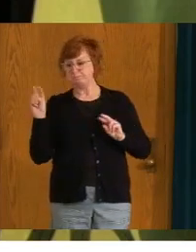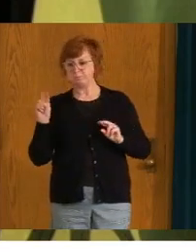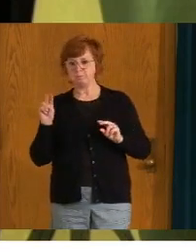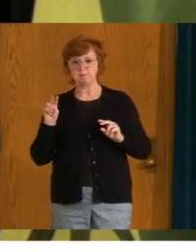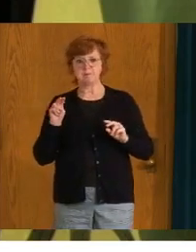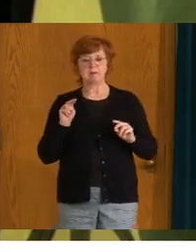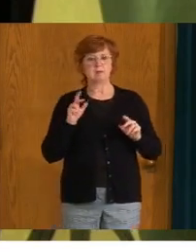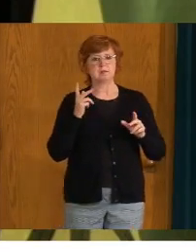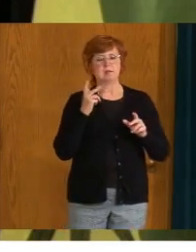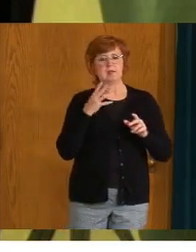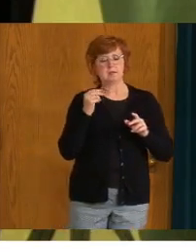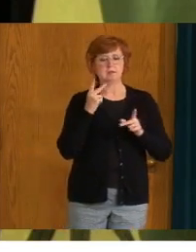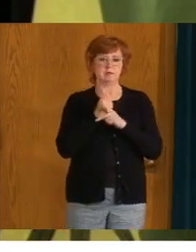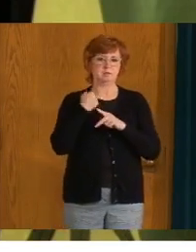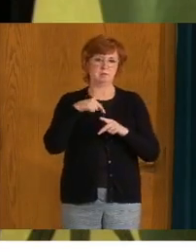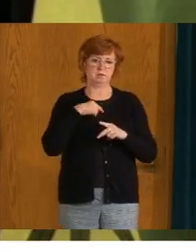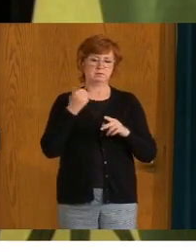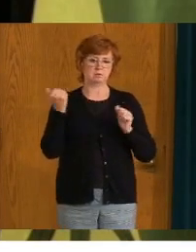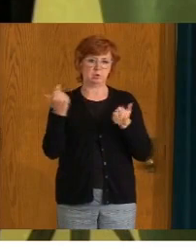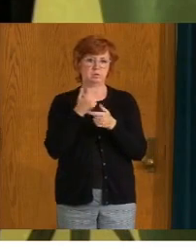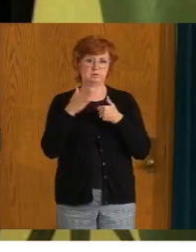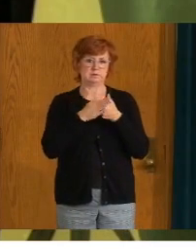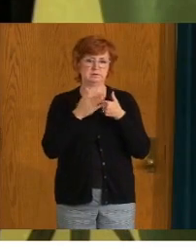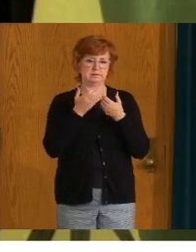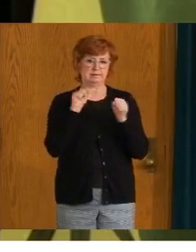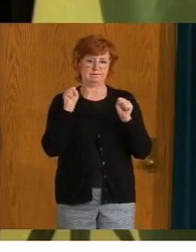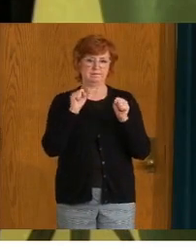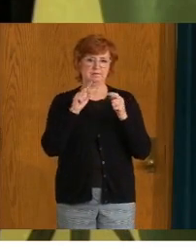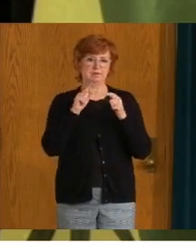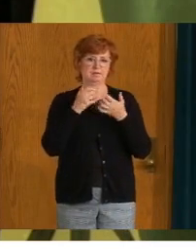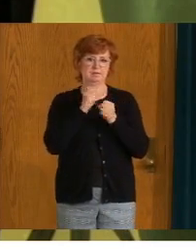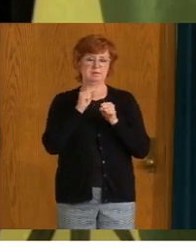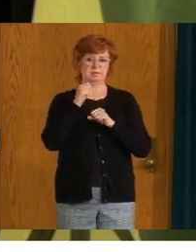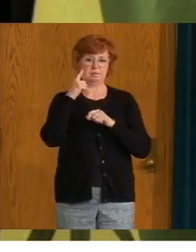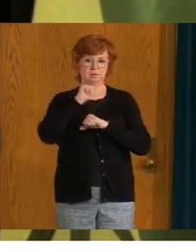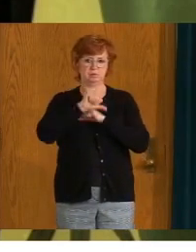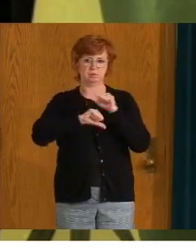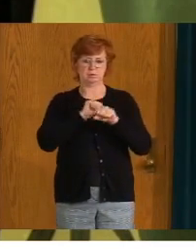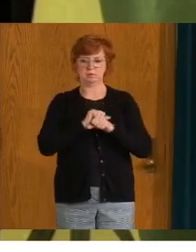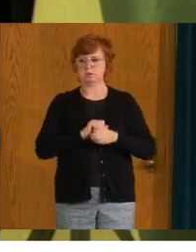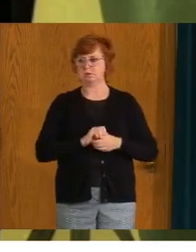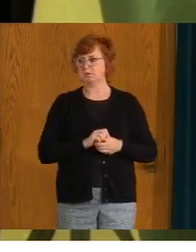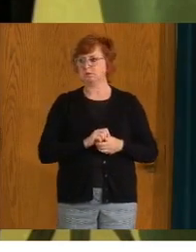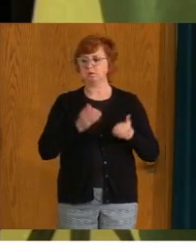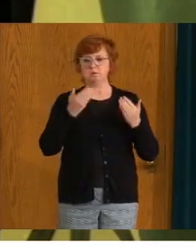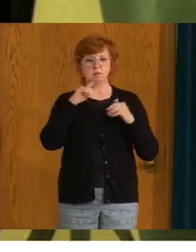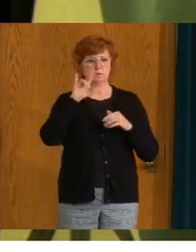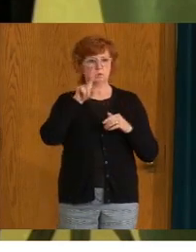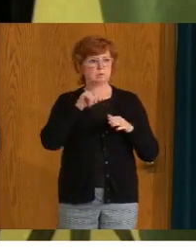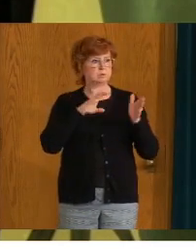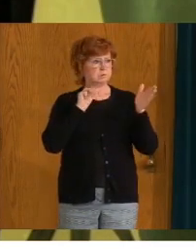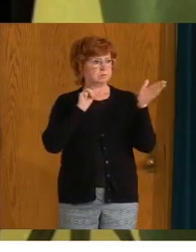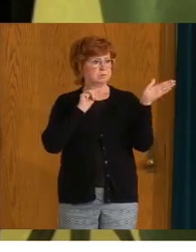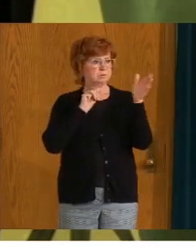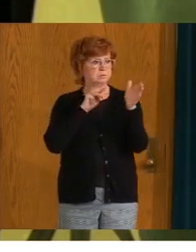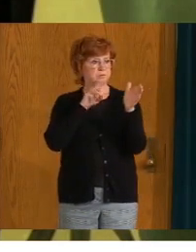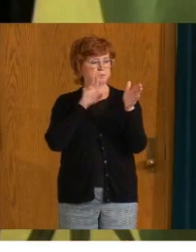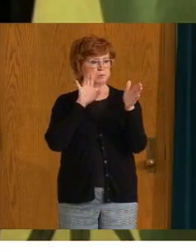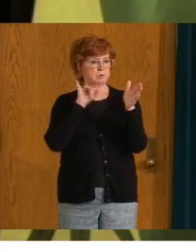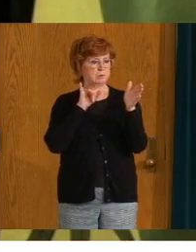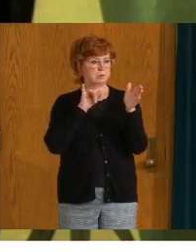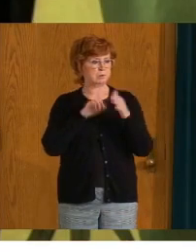are vaccinated. The decision now is about keeping yourself safe. Go to our next question in the room, Murray.